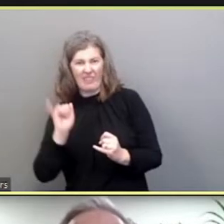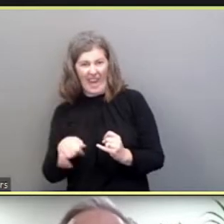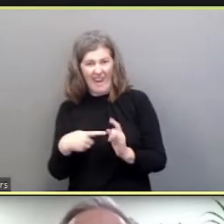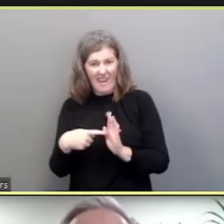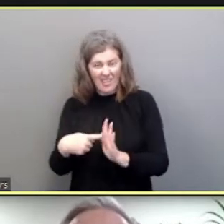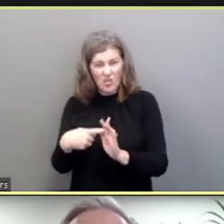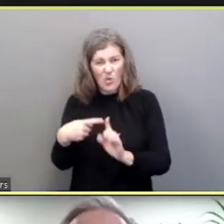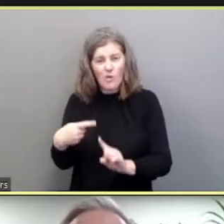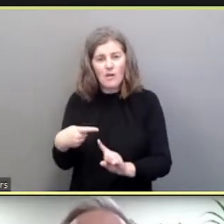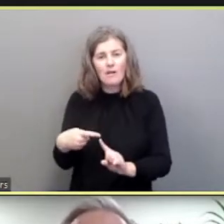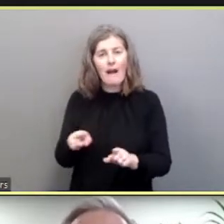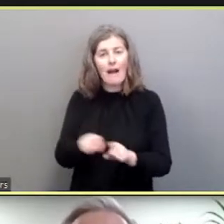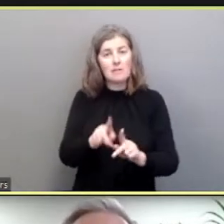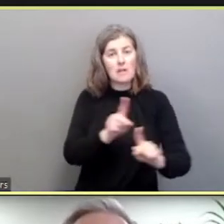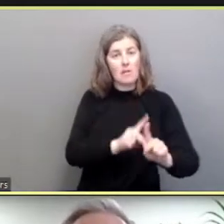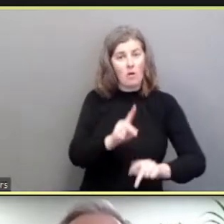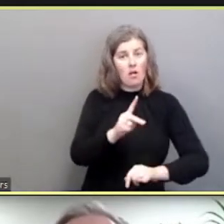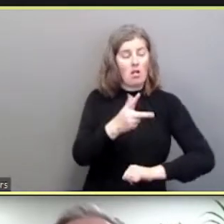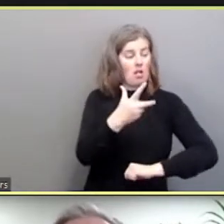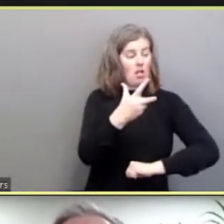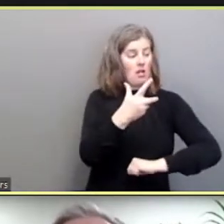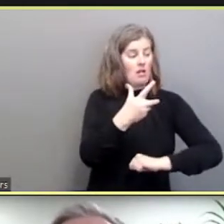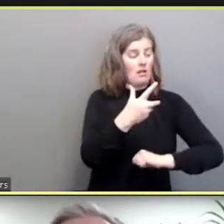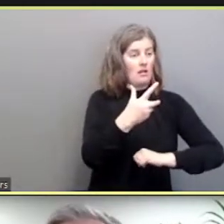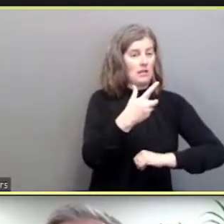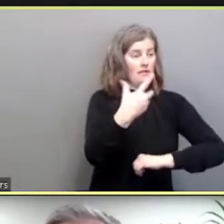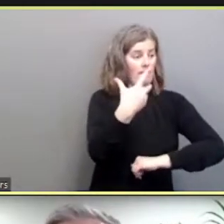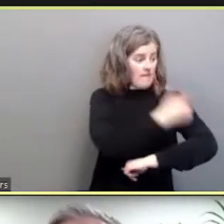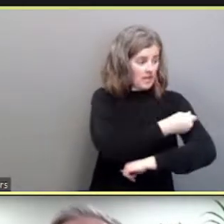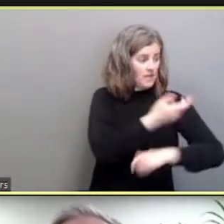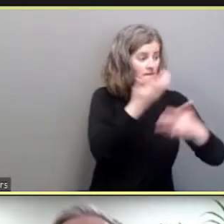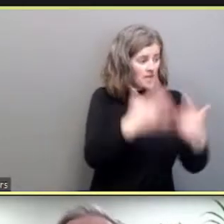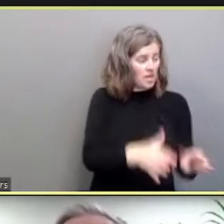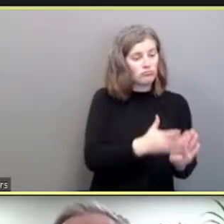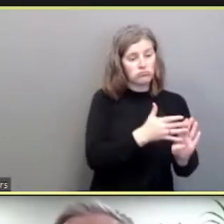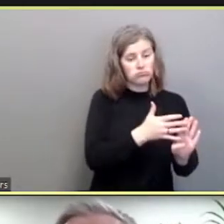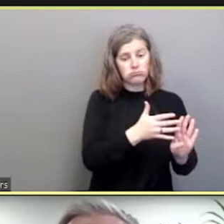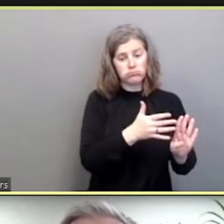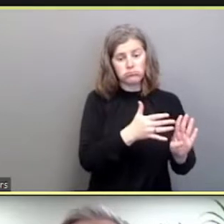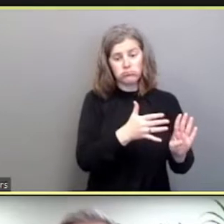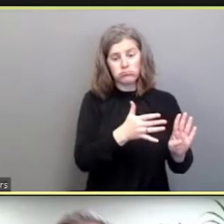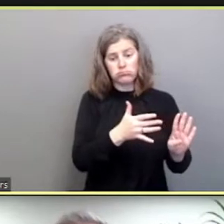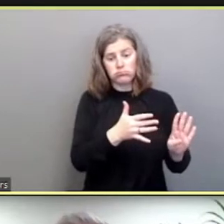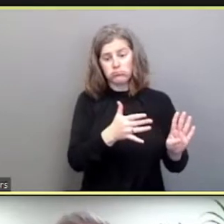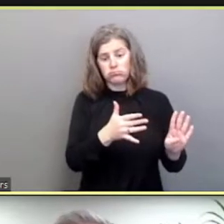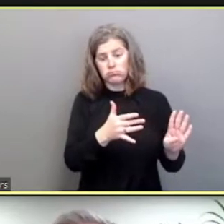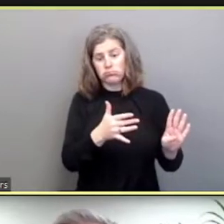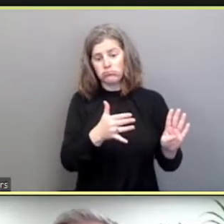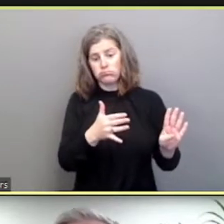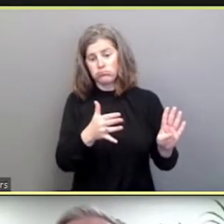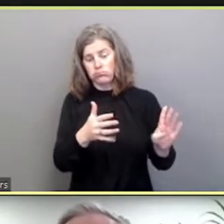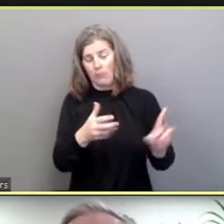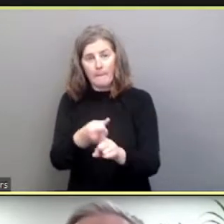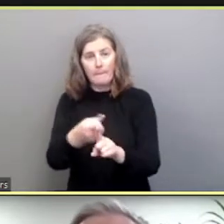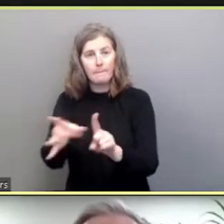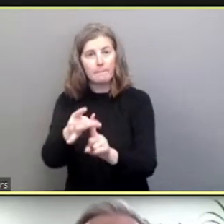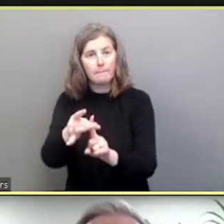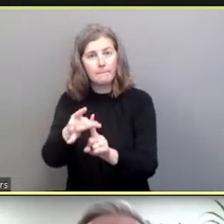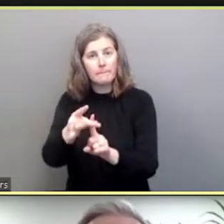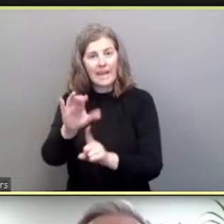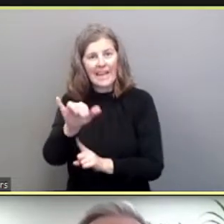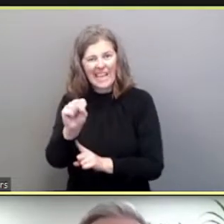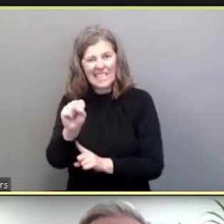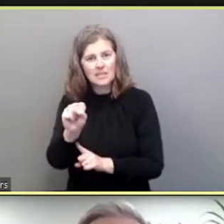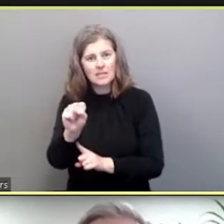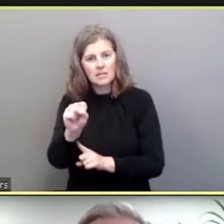is as people's the number of days between when they got their last shot and their case goes up,